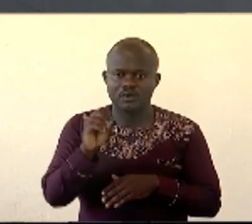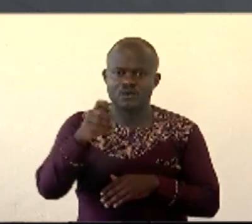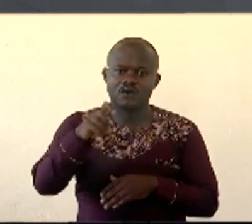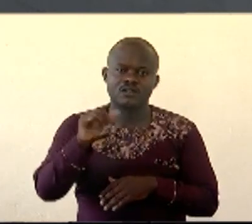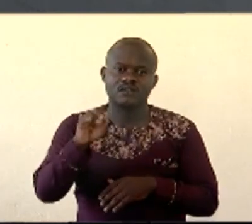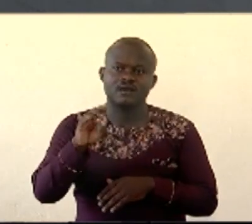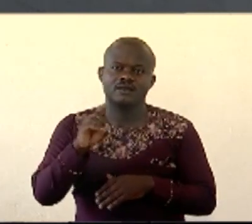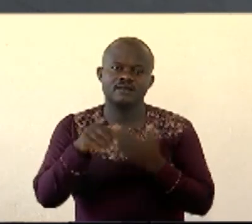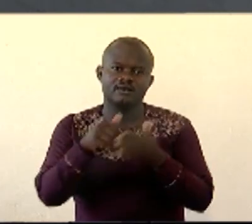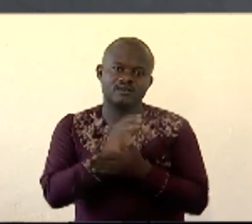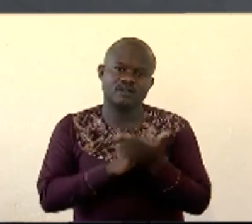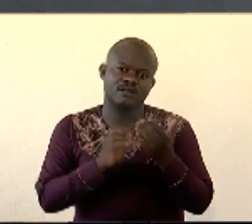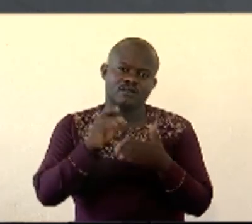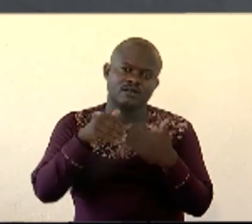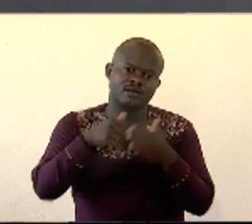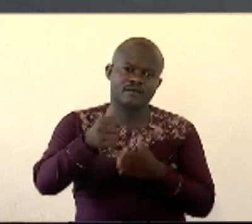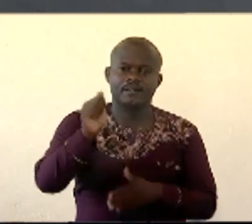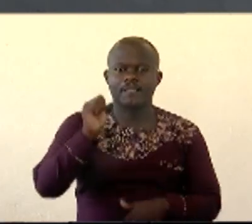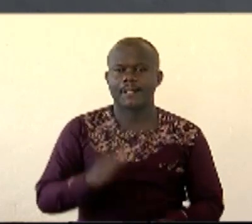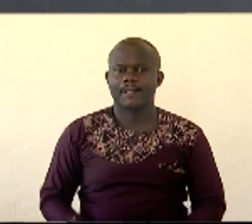dioxide is one of the limiting factors.